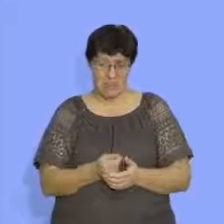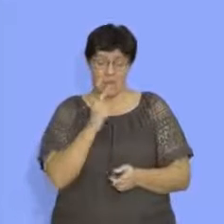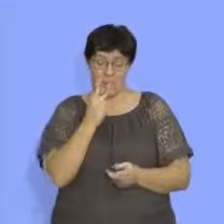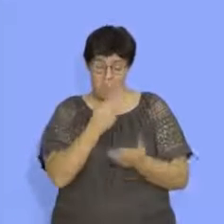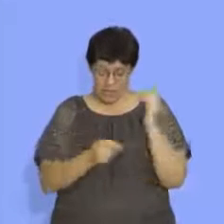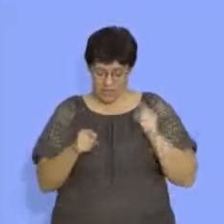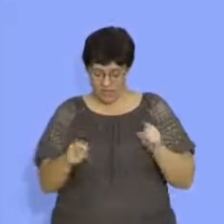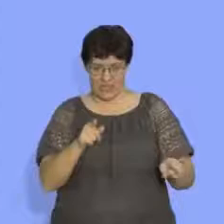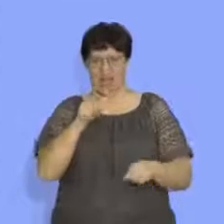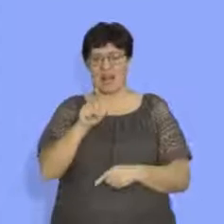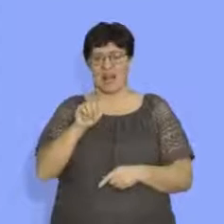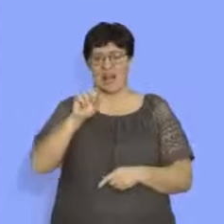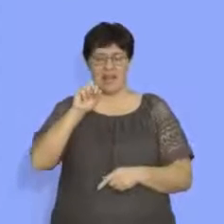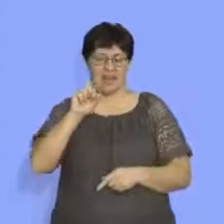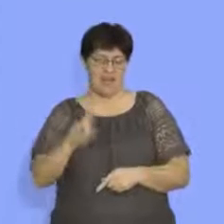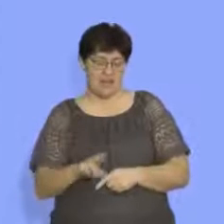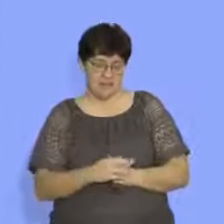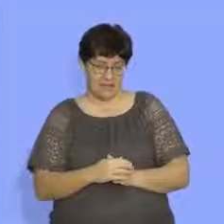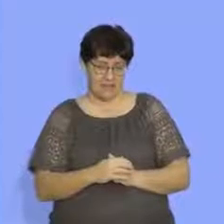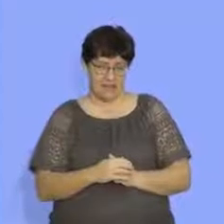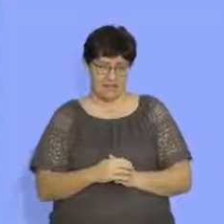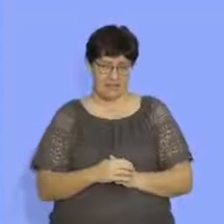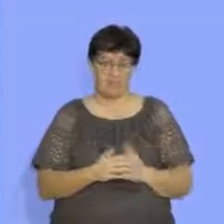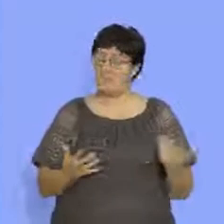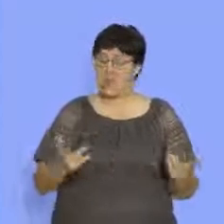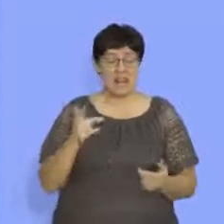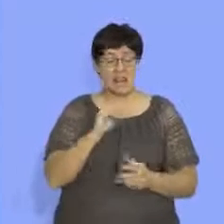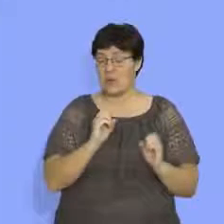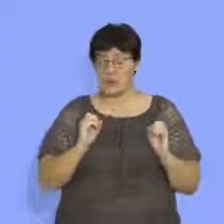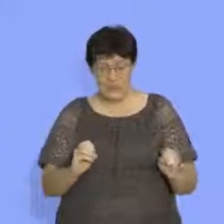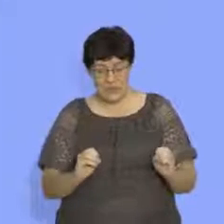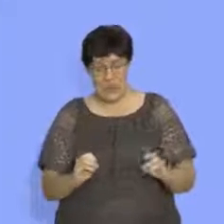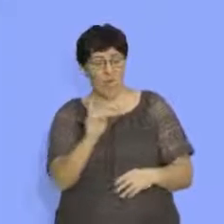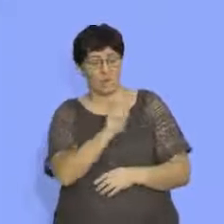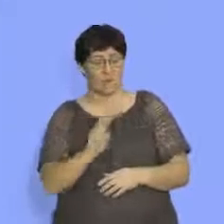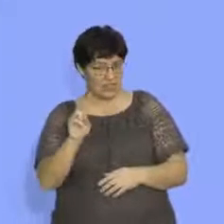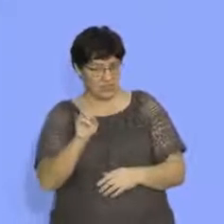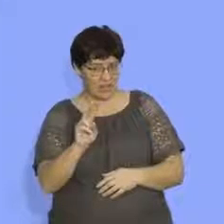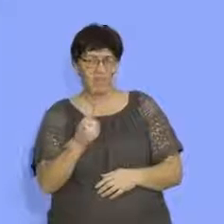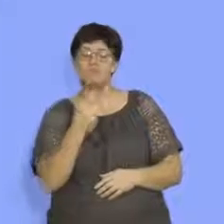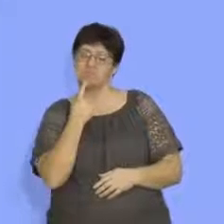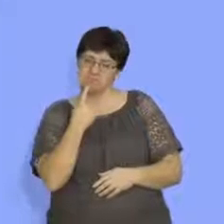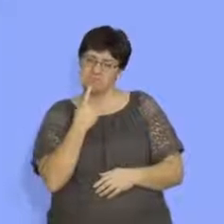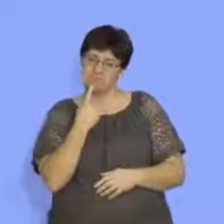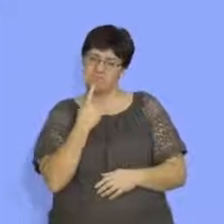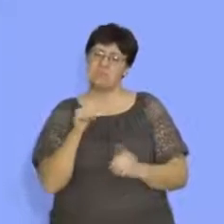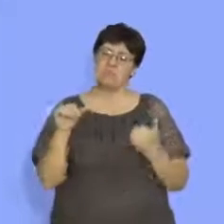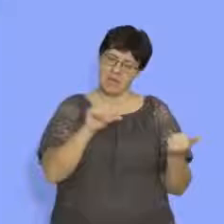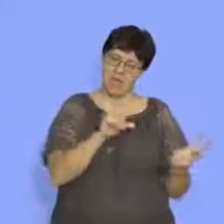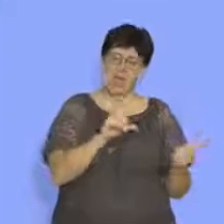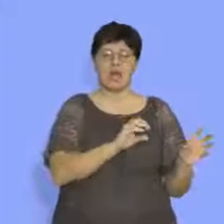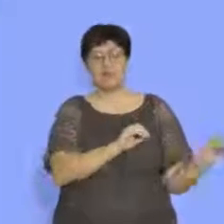of them are linear most of the time. But if they are not linear and it's a quadratic, I will always say go to